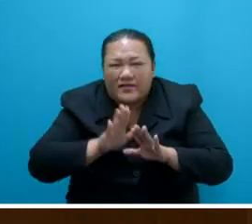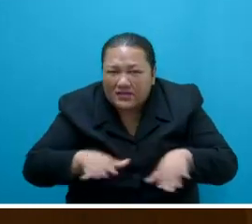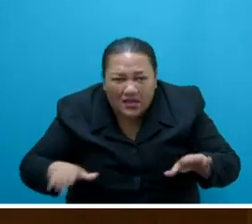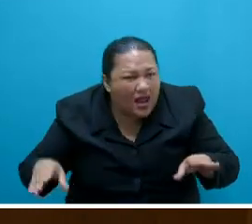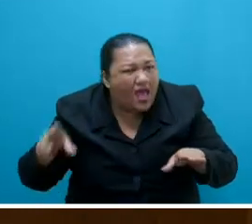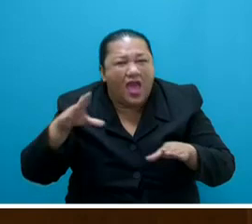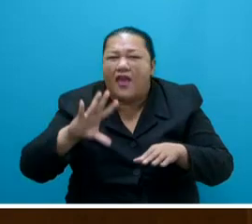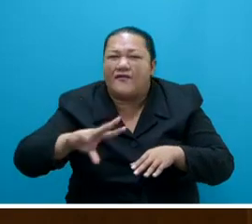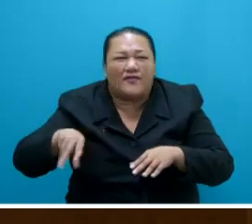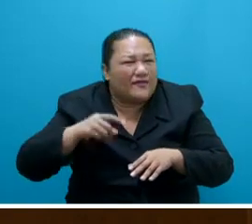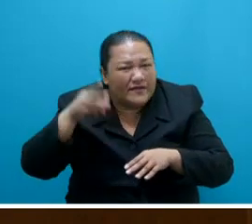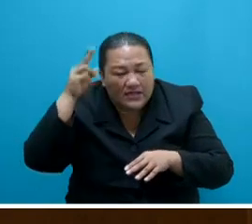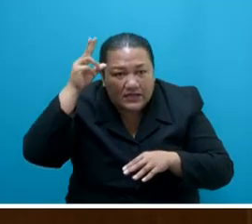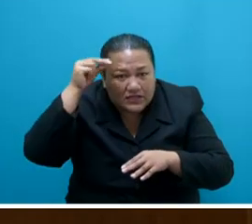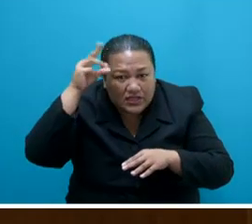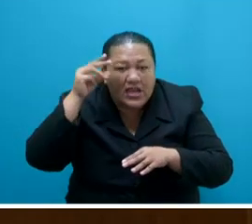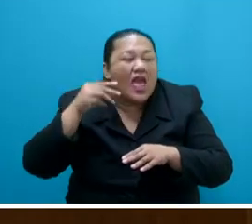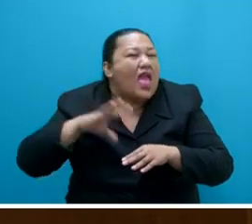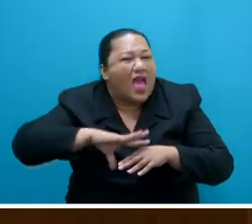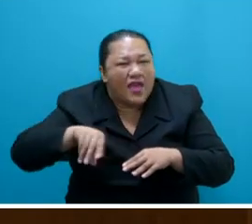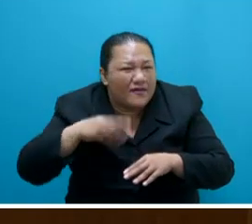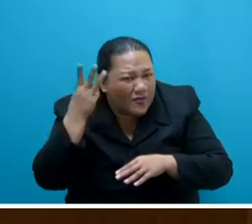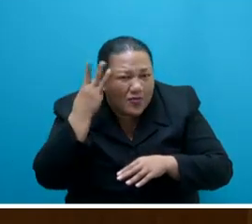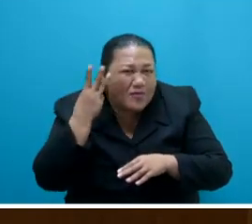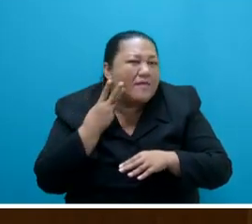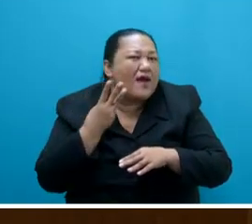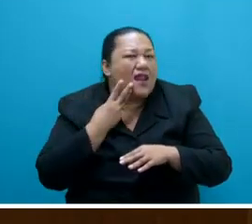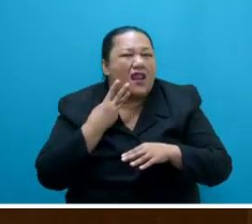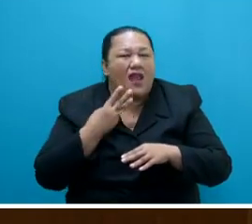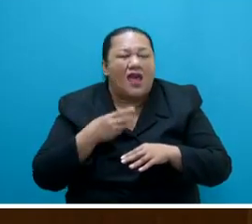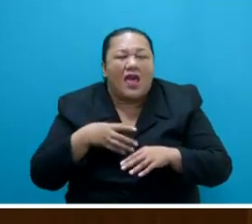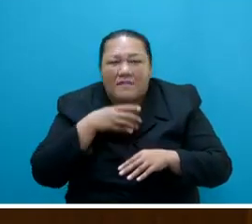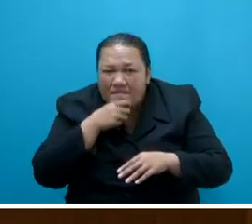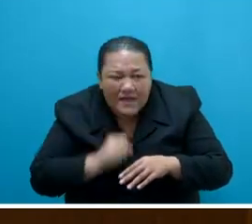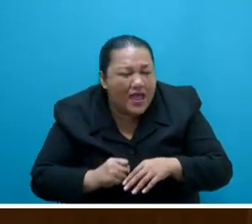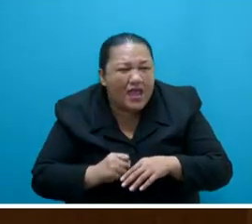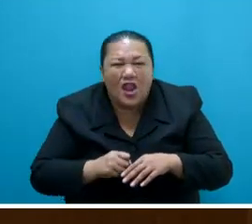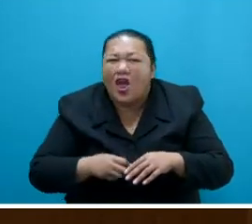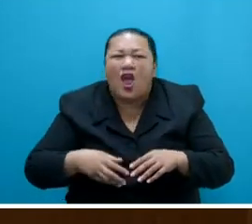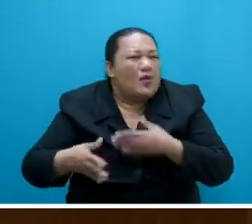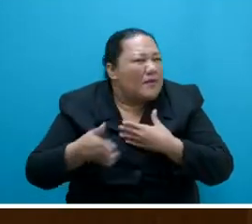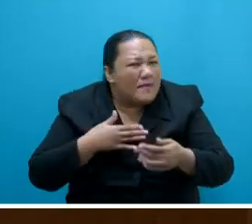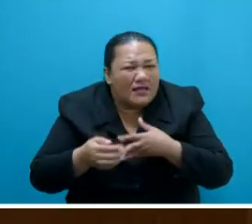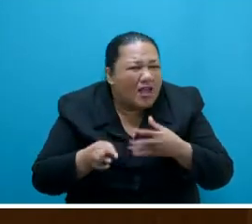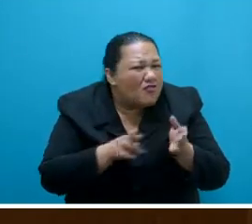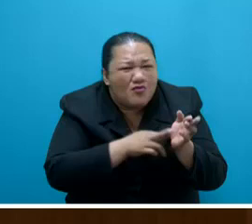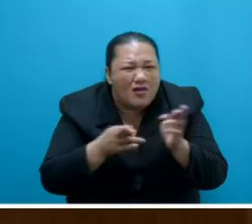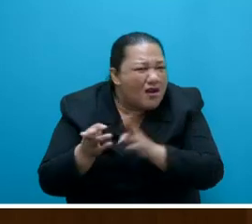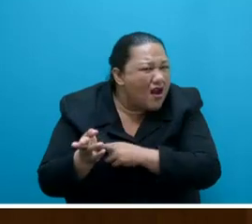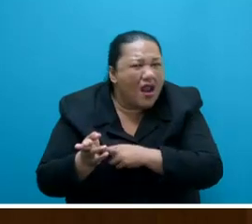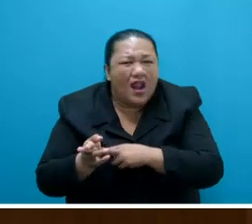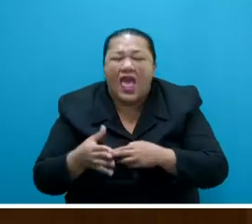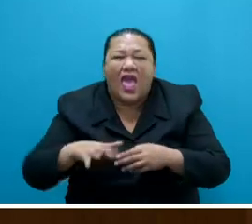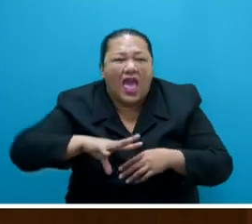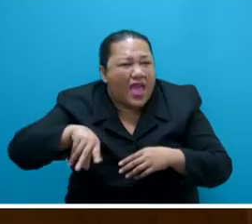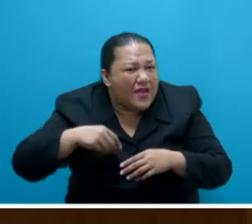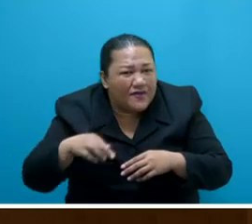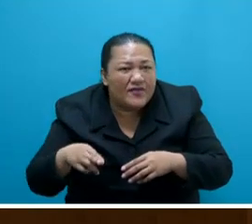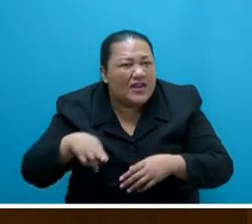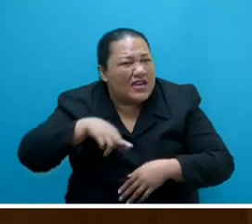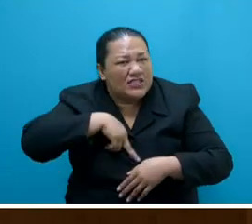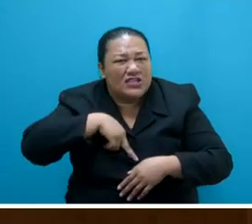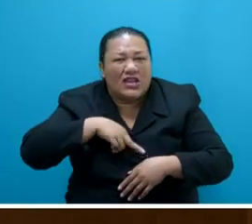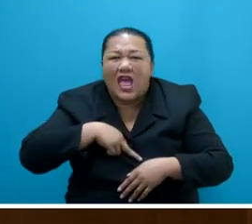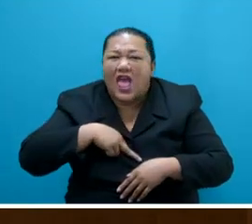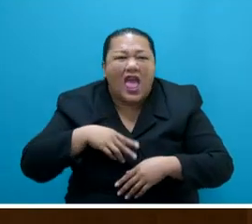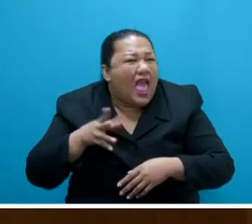woman, and every Fijian from remote and rural communities, every religion, every province, and every background.